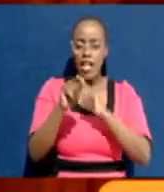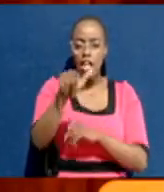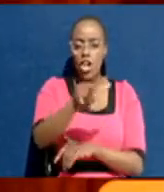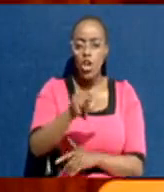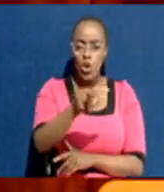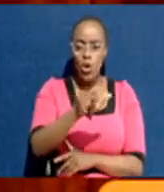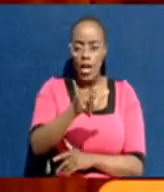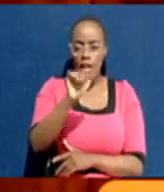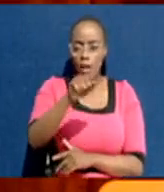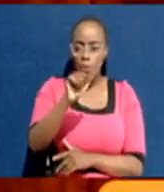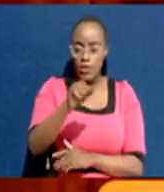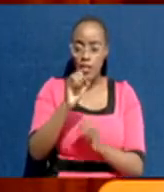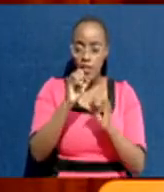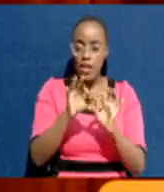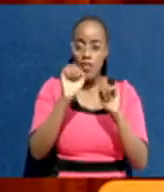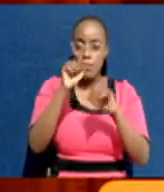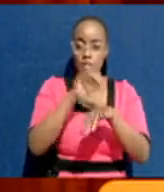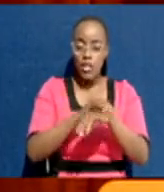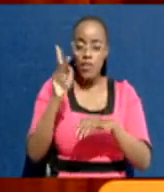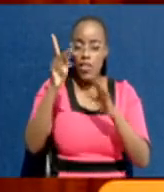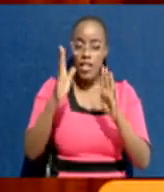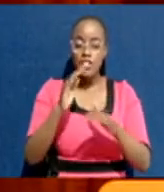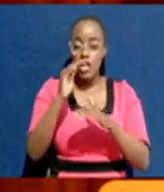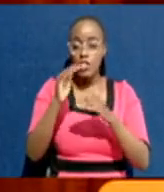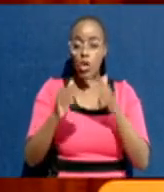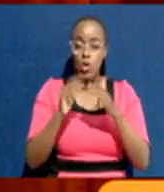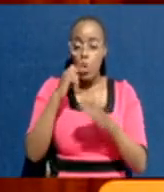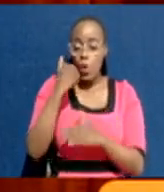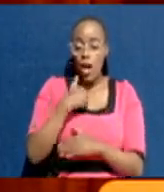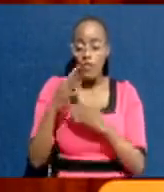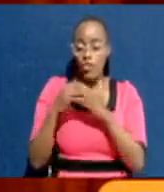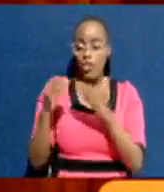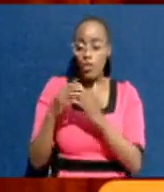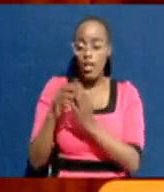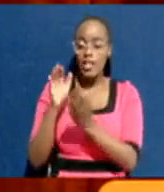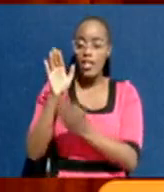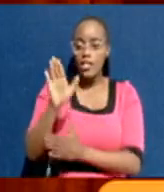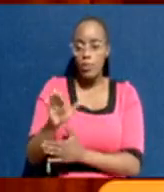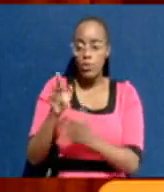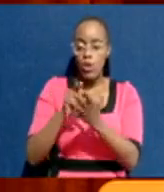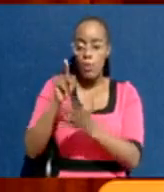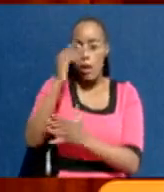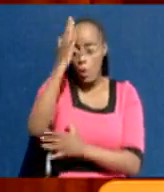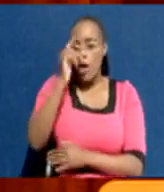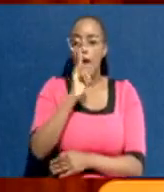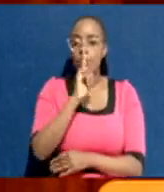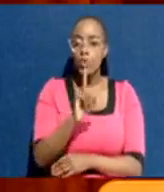And if we can get those Kenyans who are holding the dollars in their deposits to buy into it, because I'm